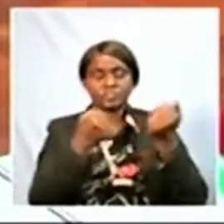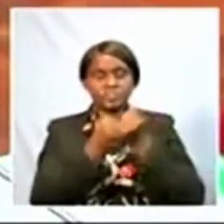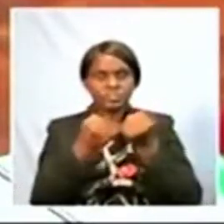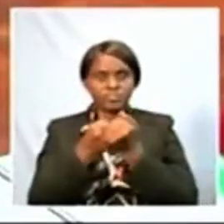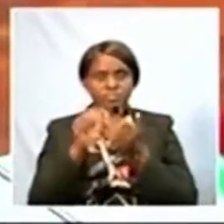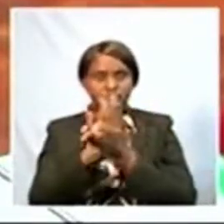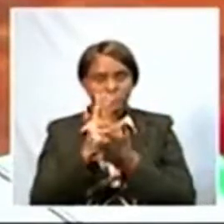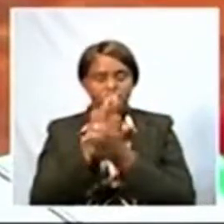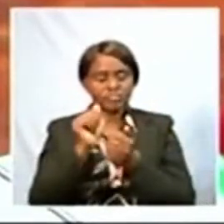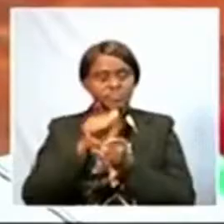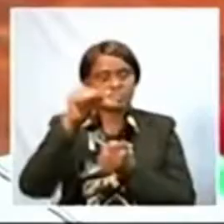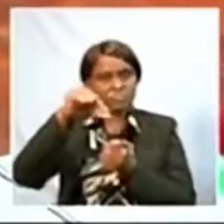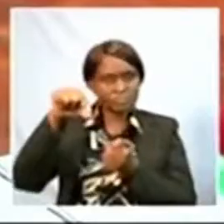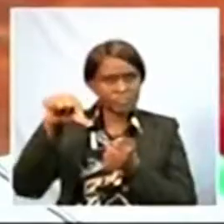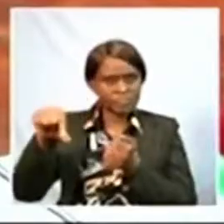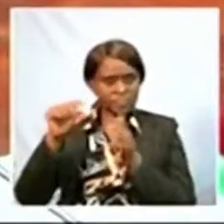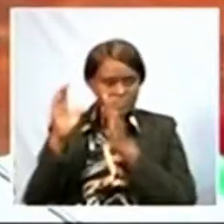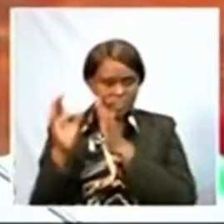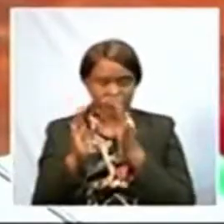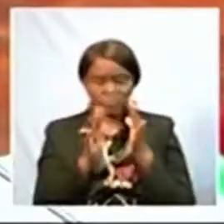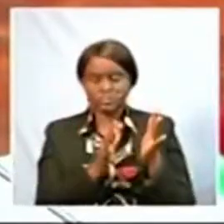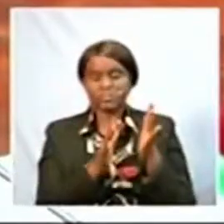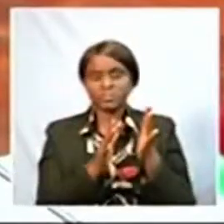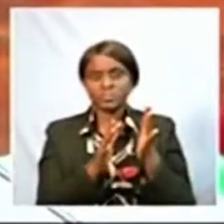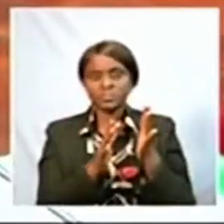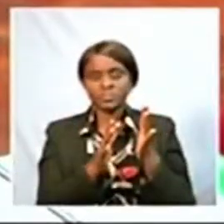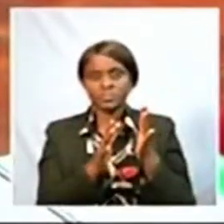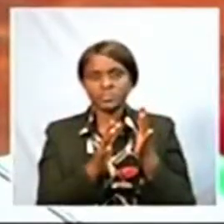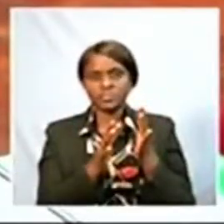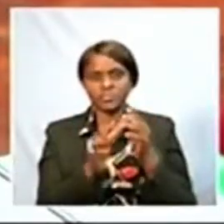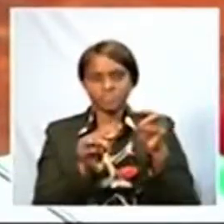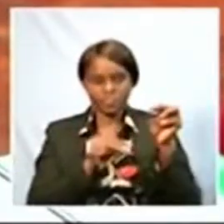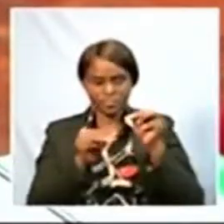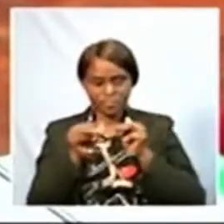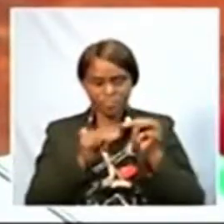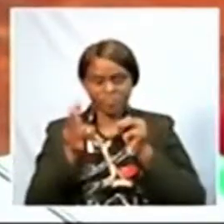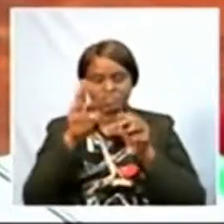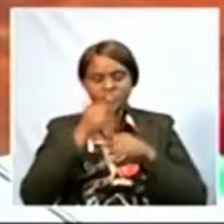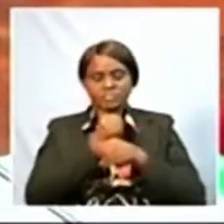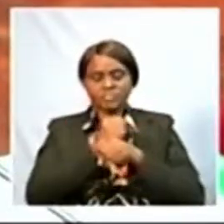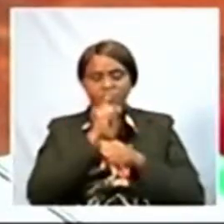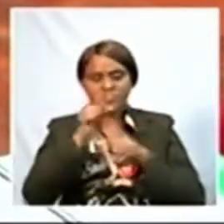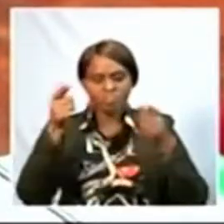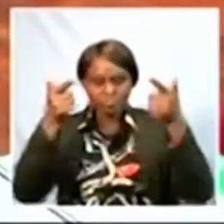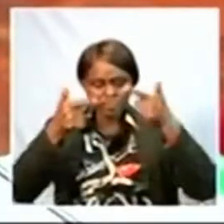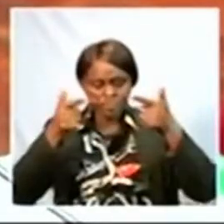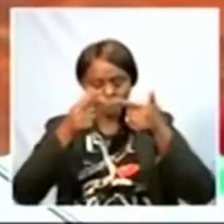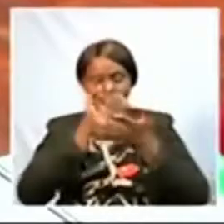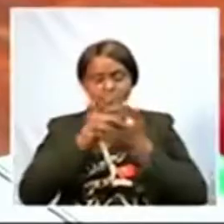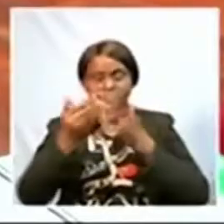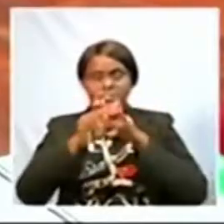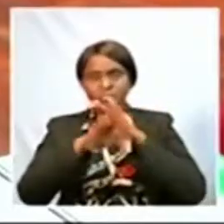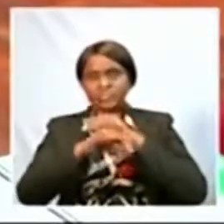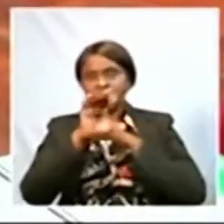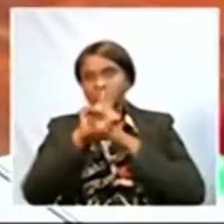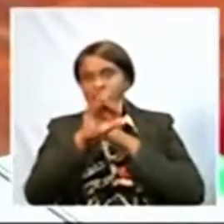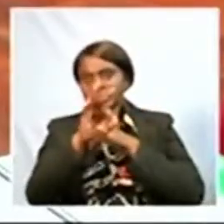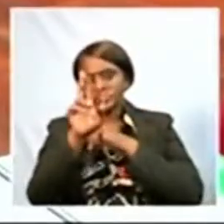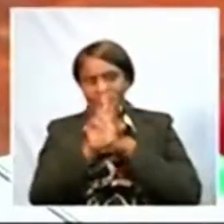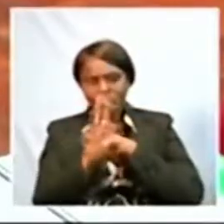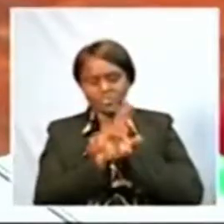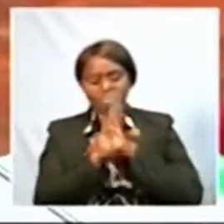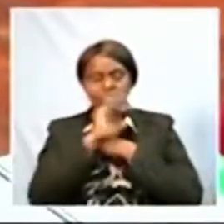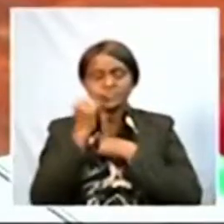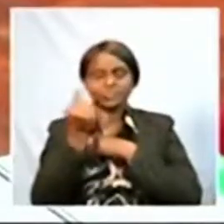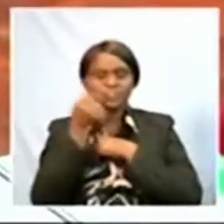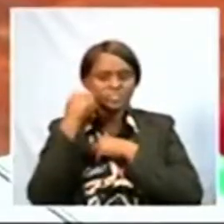and quotations. Remedial measures. Management will ensure that the cameras bought under CDF will be used